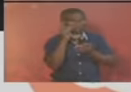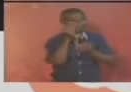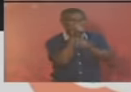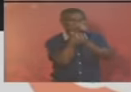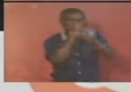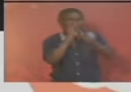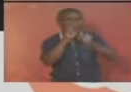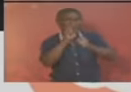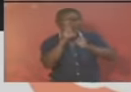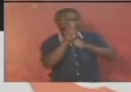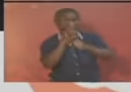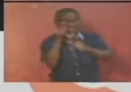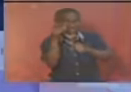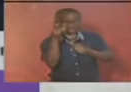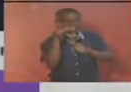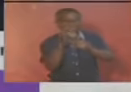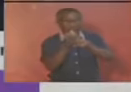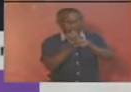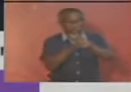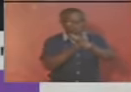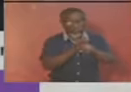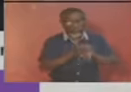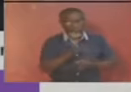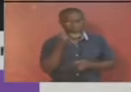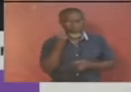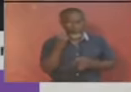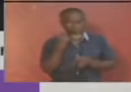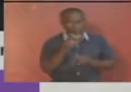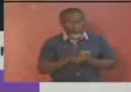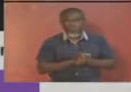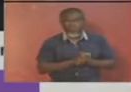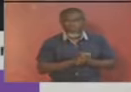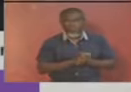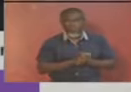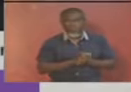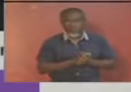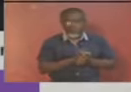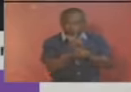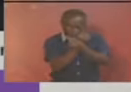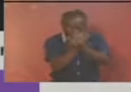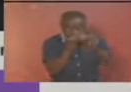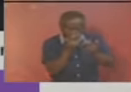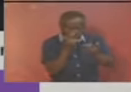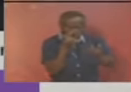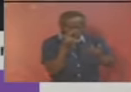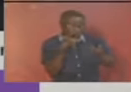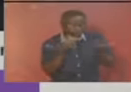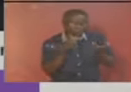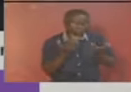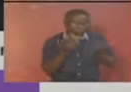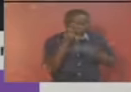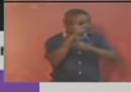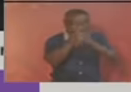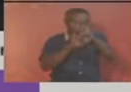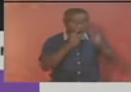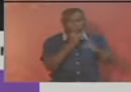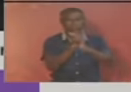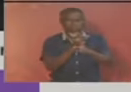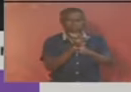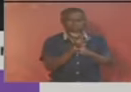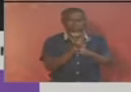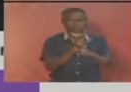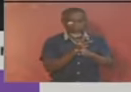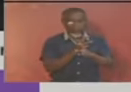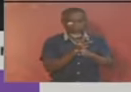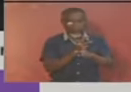for COVID. Next slide. So what is the data showing from a global level? Well,